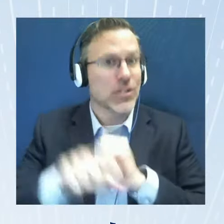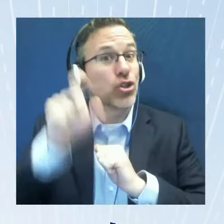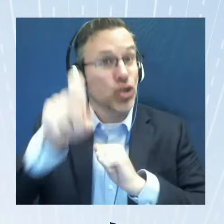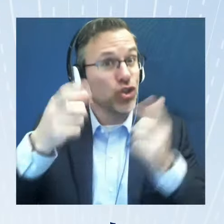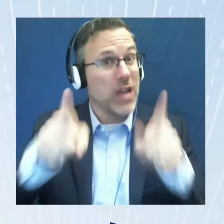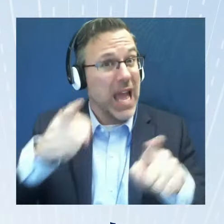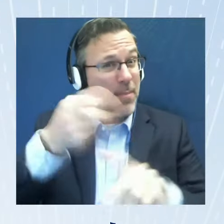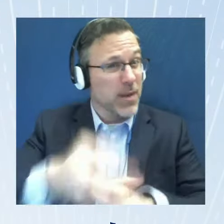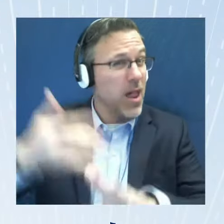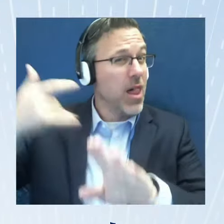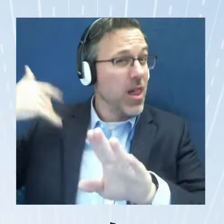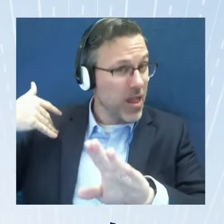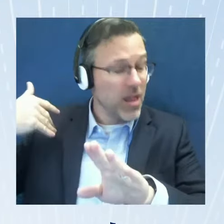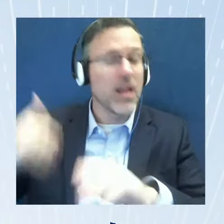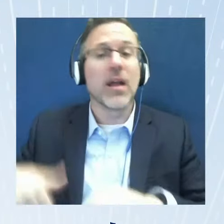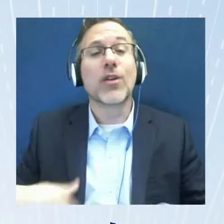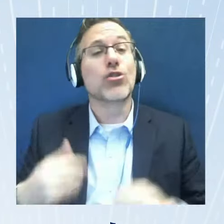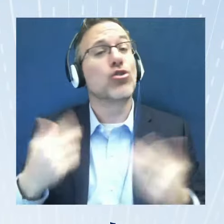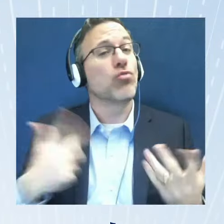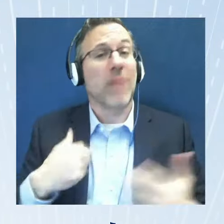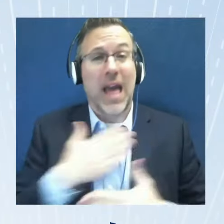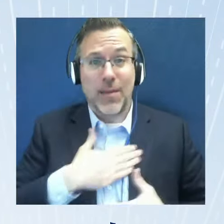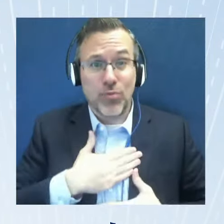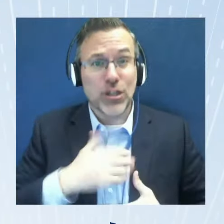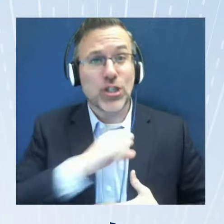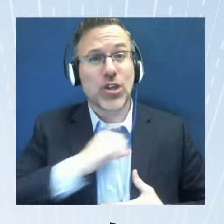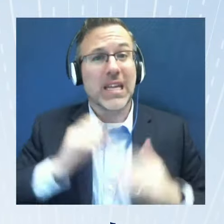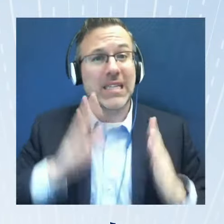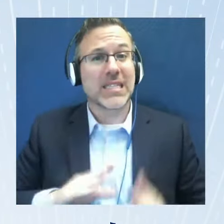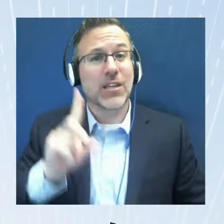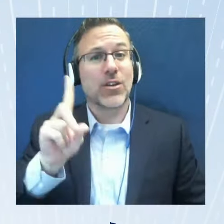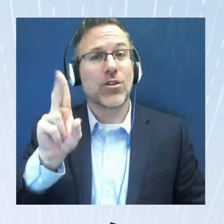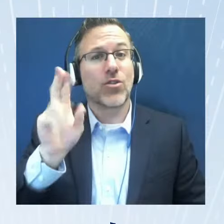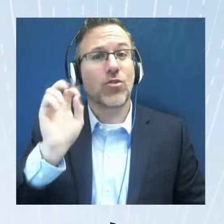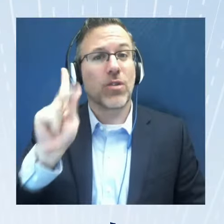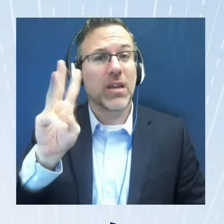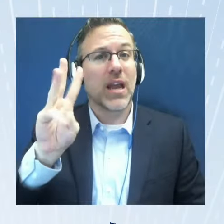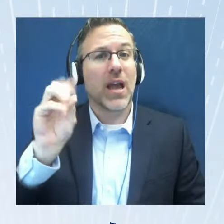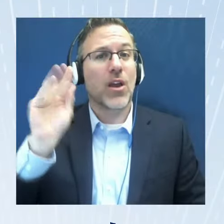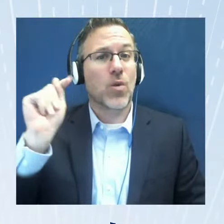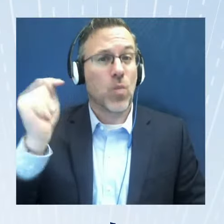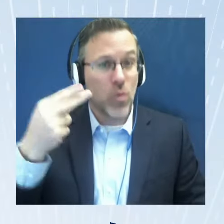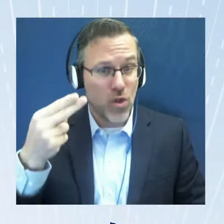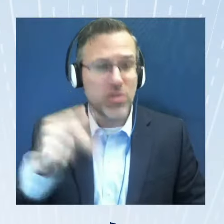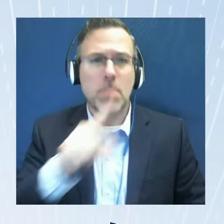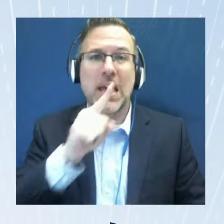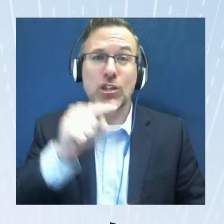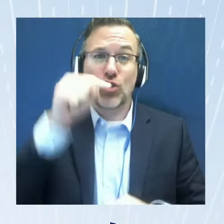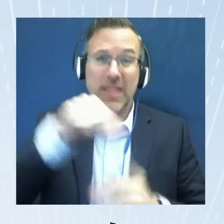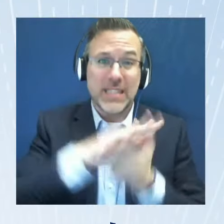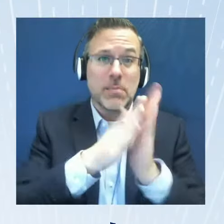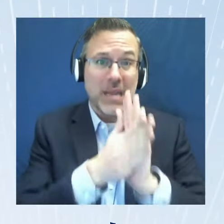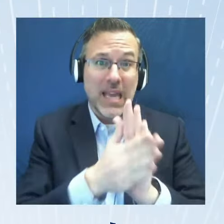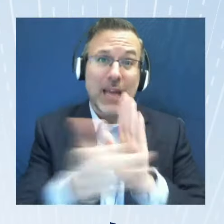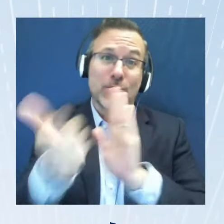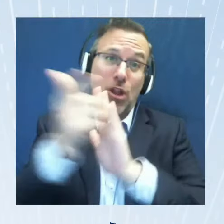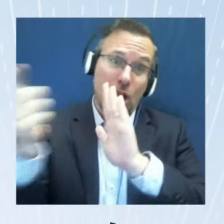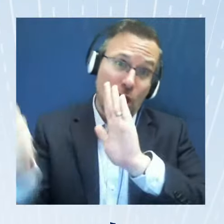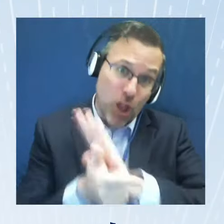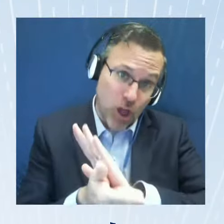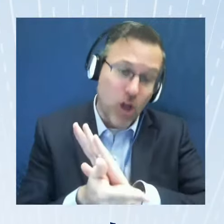ago. I appreciate Senator Duckworth, your point about codifying this. The urgency of this cannot be overstated. This has to be